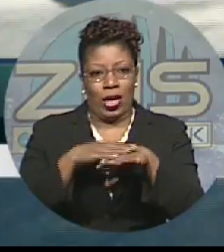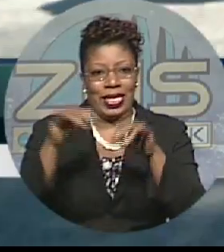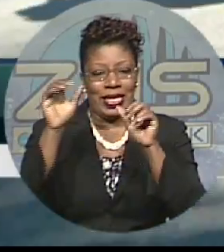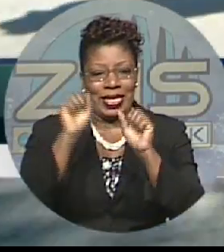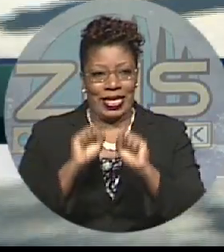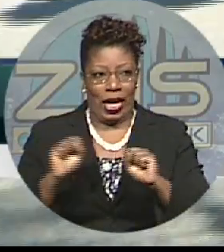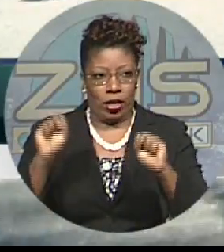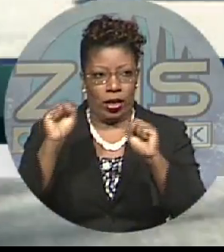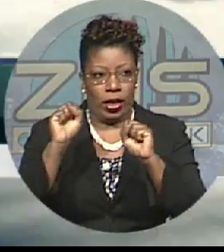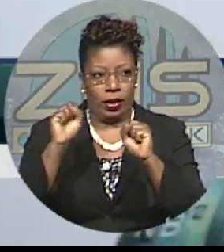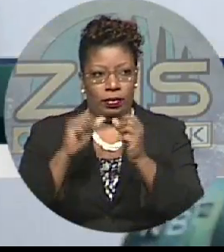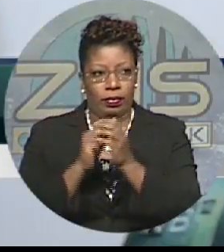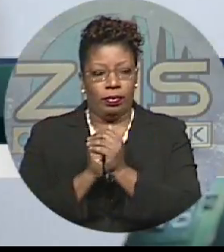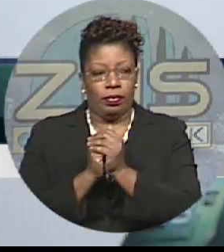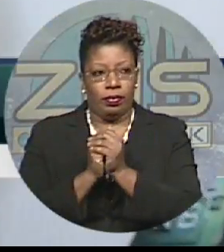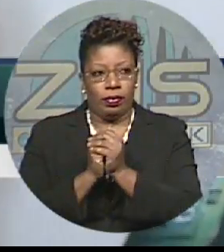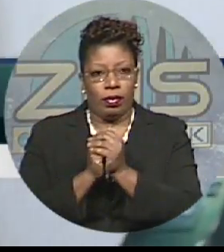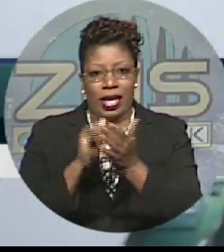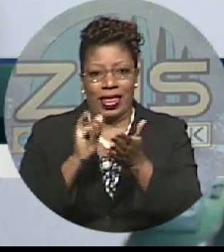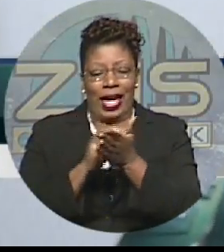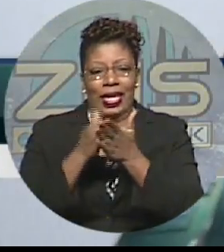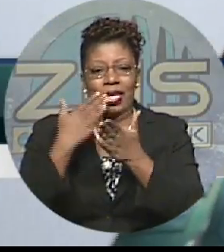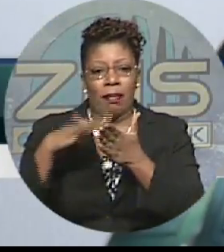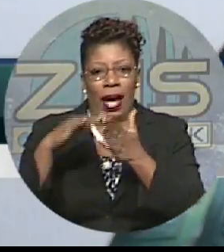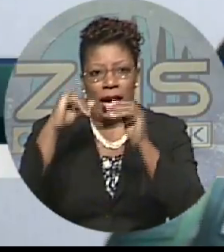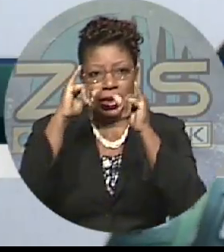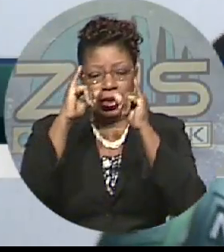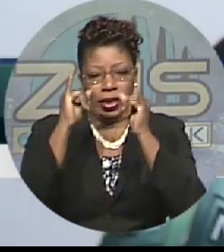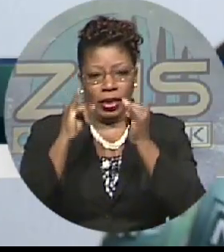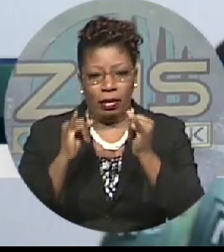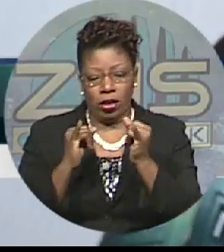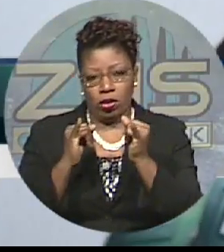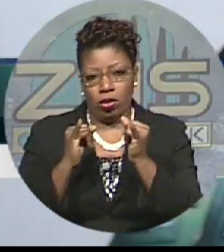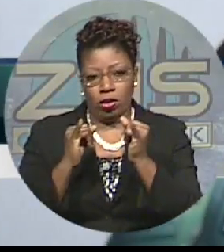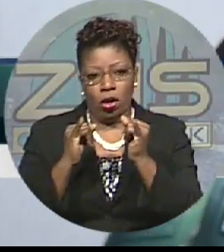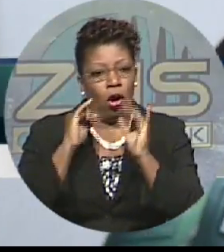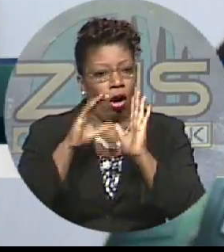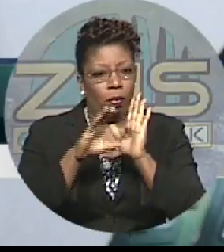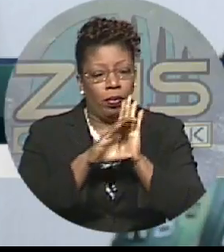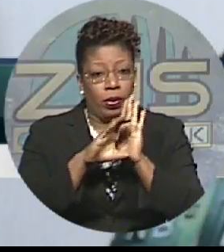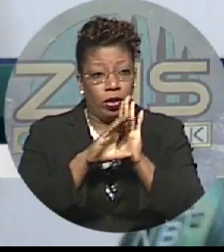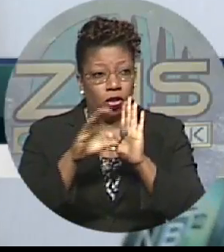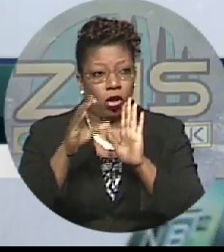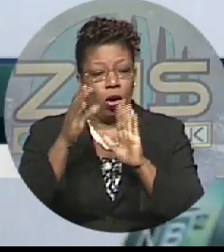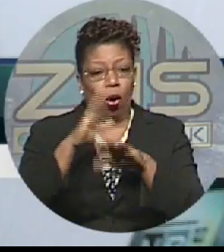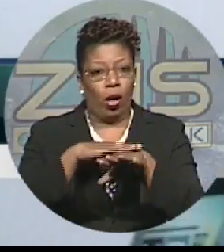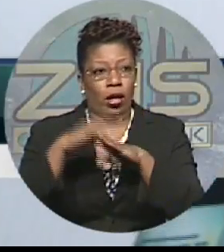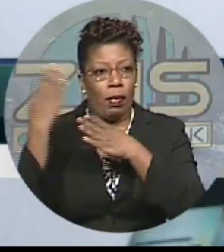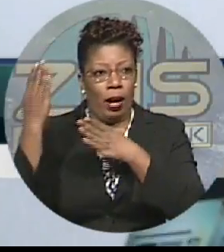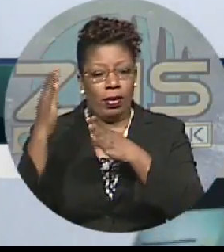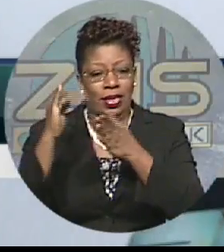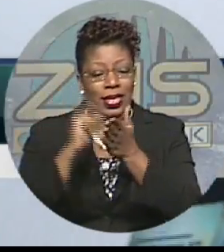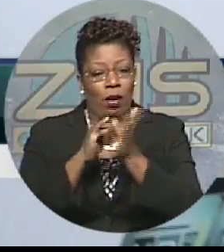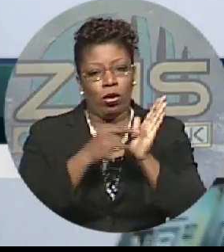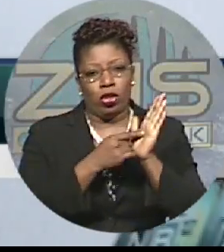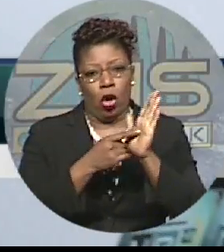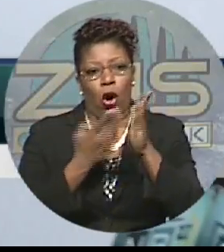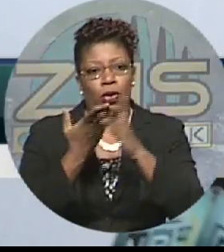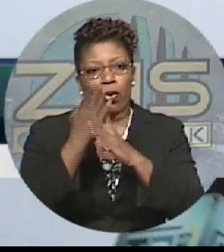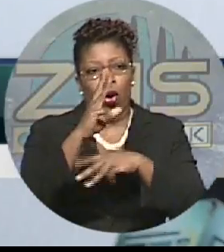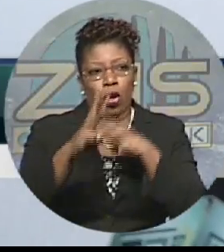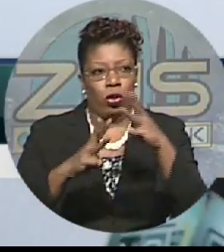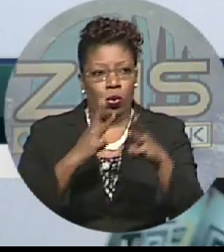That, I think, is a very bad image for the Bahamas. And I can tell you, those images go all over the world.